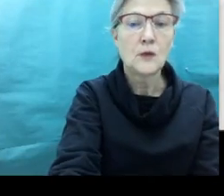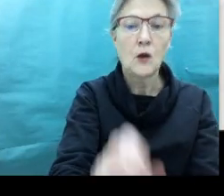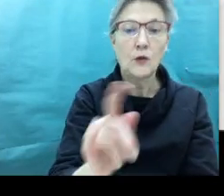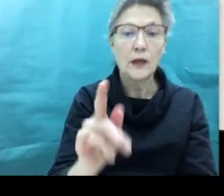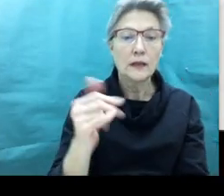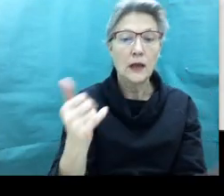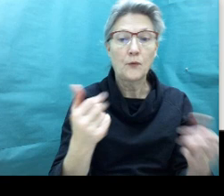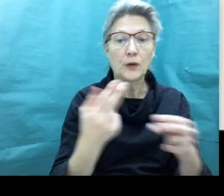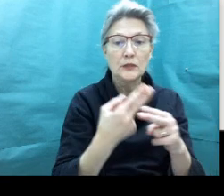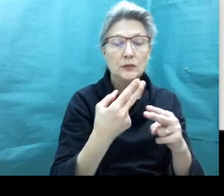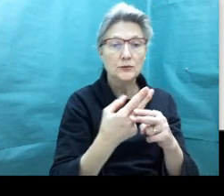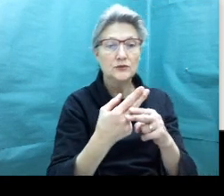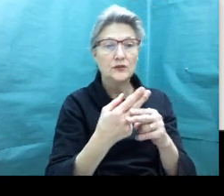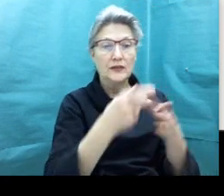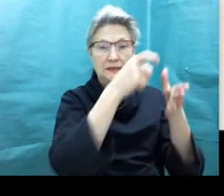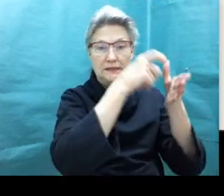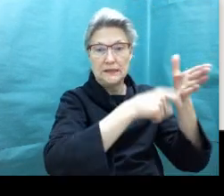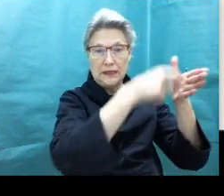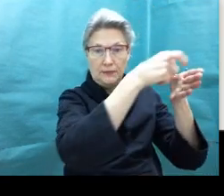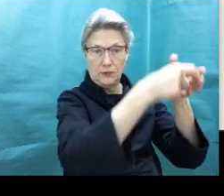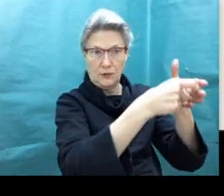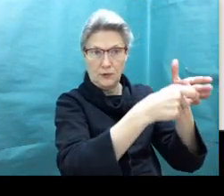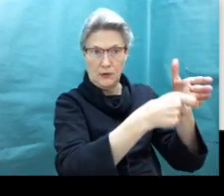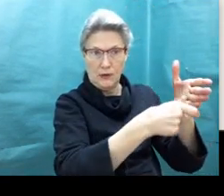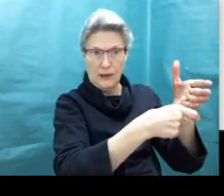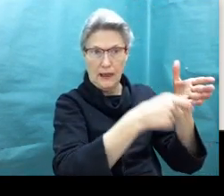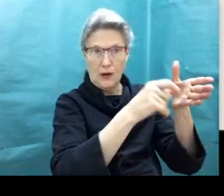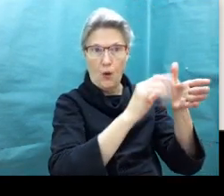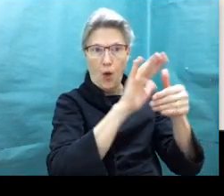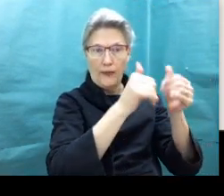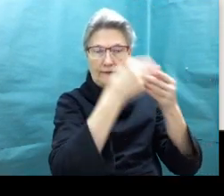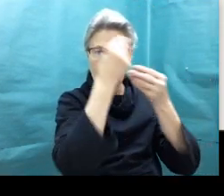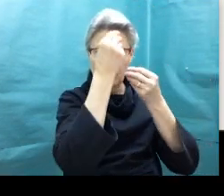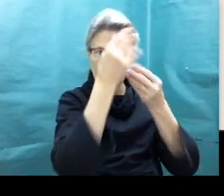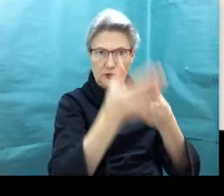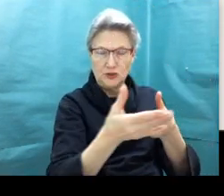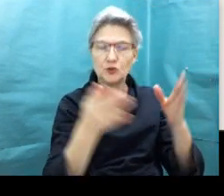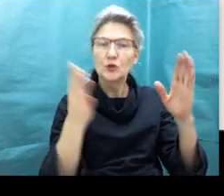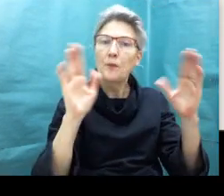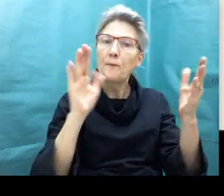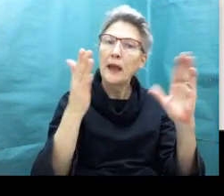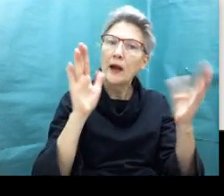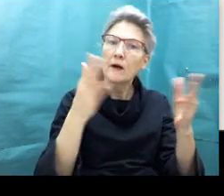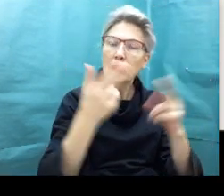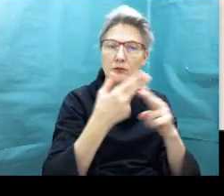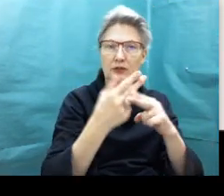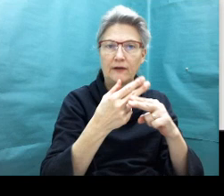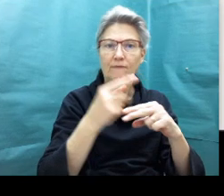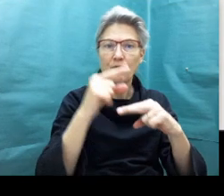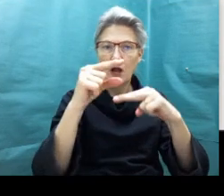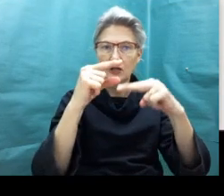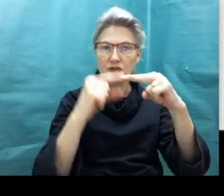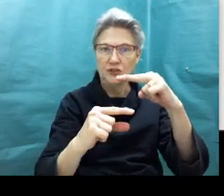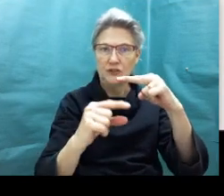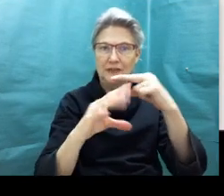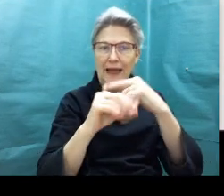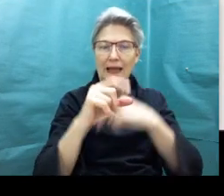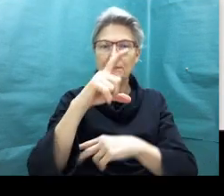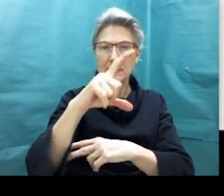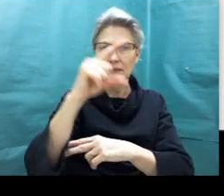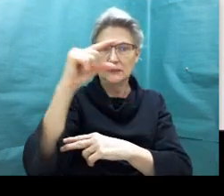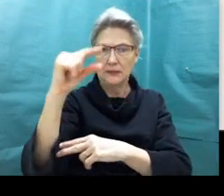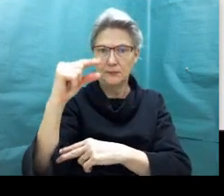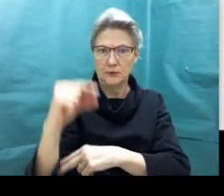Okay, so now we're going to use this table and this information to make some comparisons using fractions and mixed numbers. So here I have